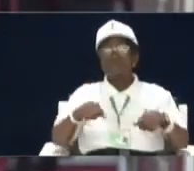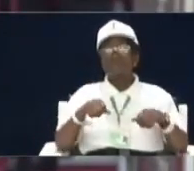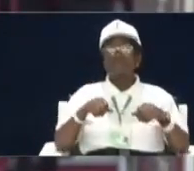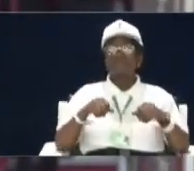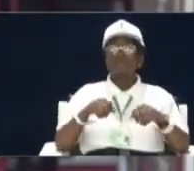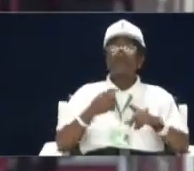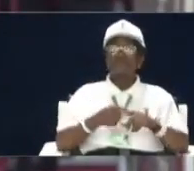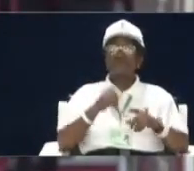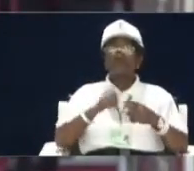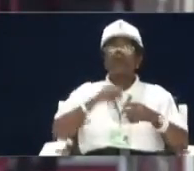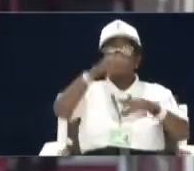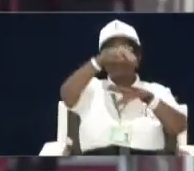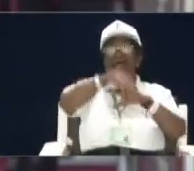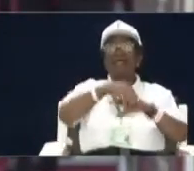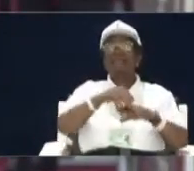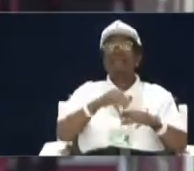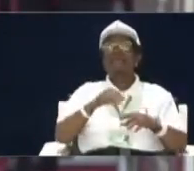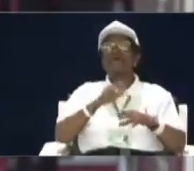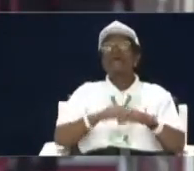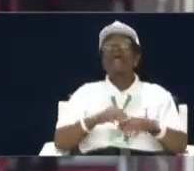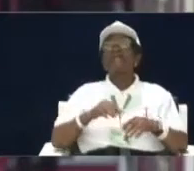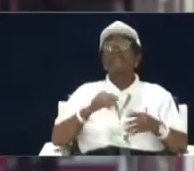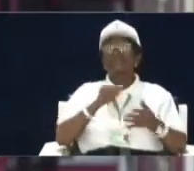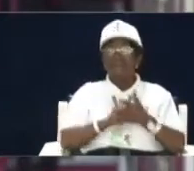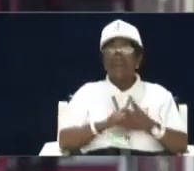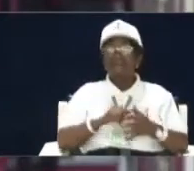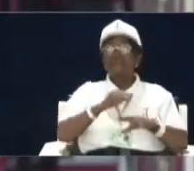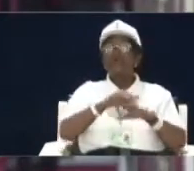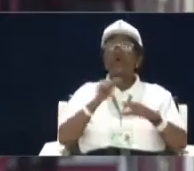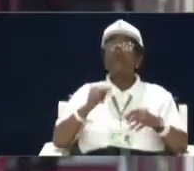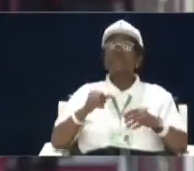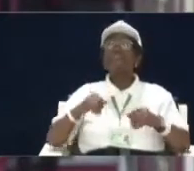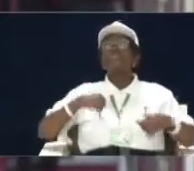From tonight onward, that thing called joy unspeakable